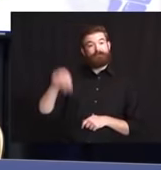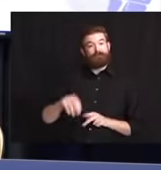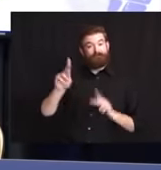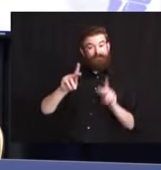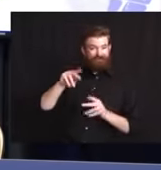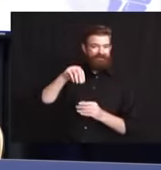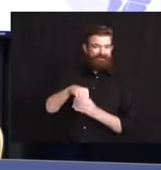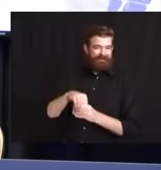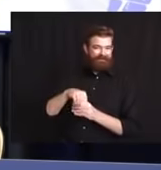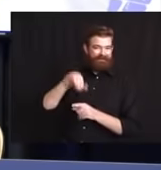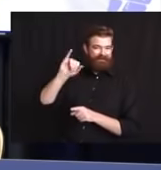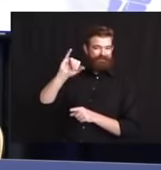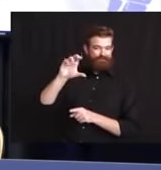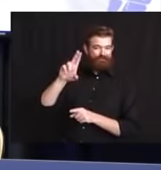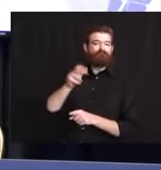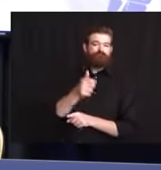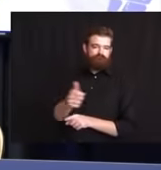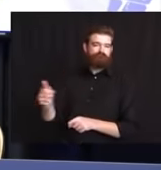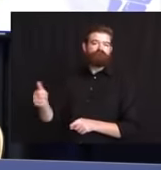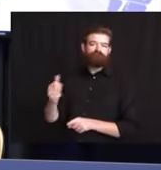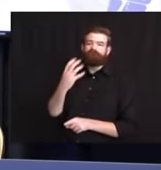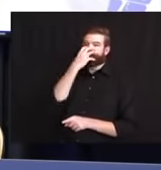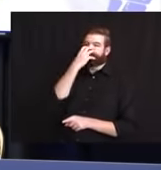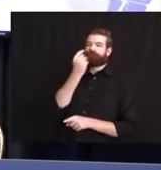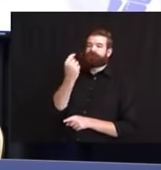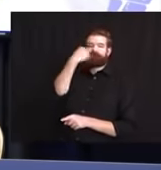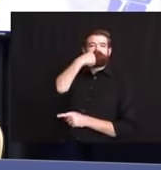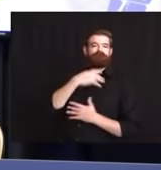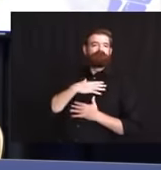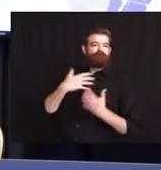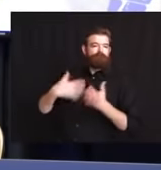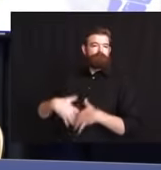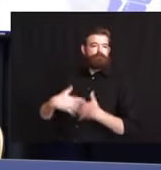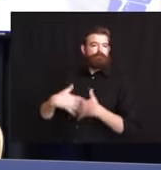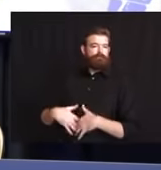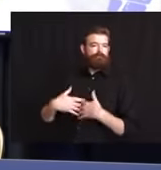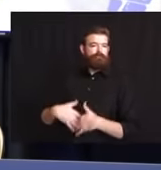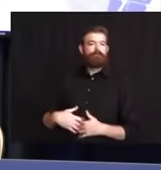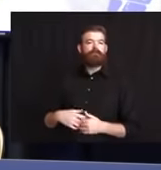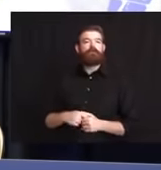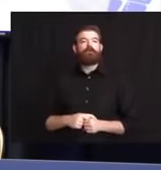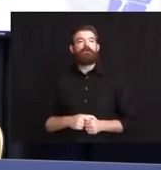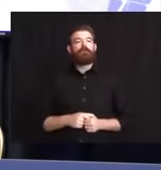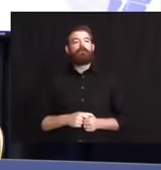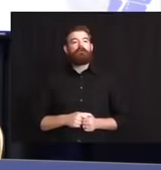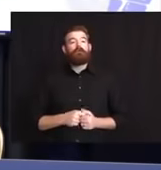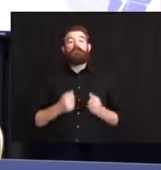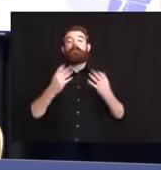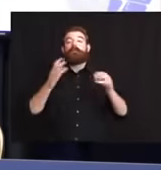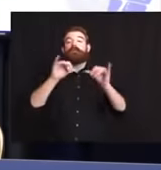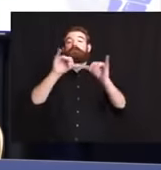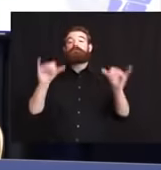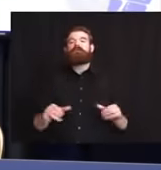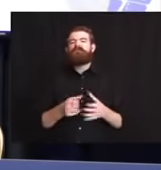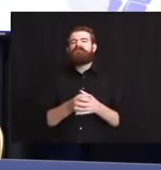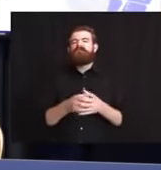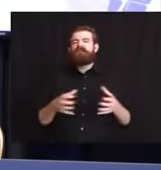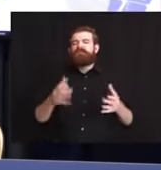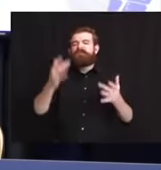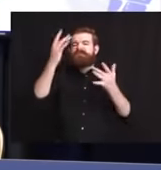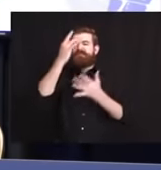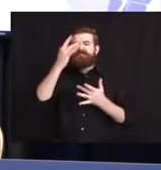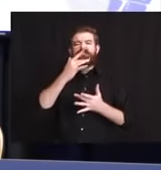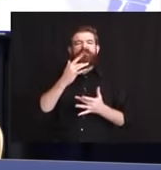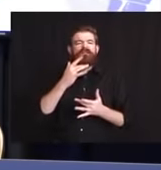ventilators. Fortunately, there are no new reports of multisystem inflammatory syndrome in children. There are a total of 57 cases